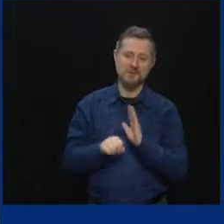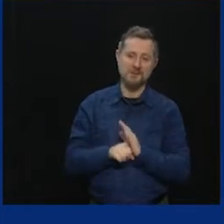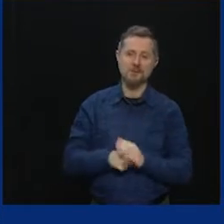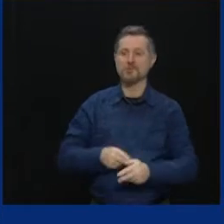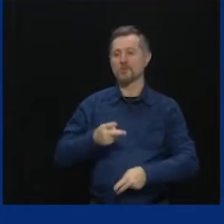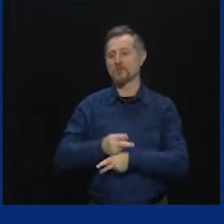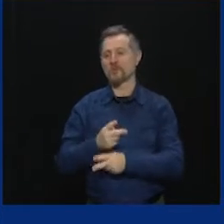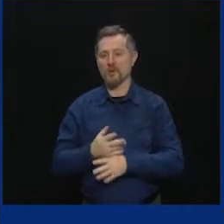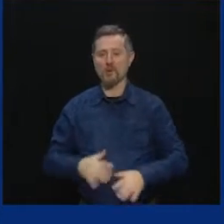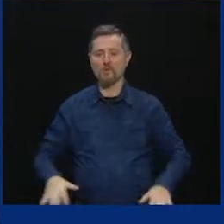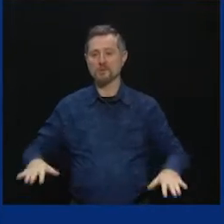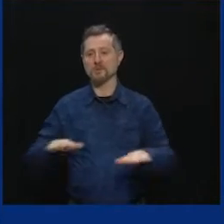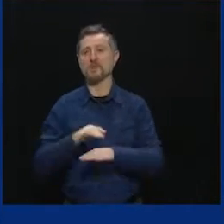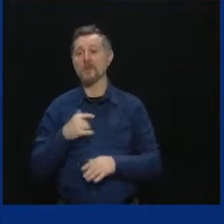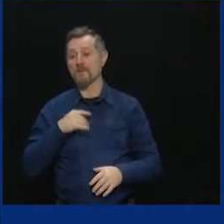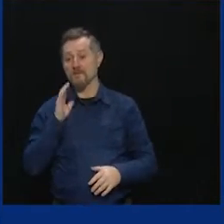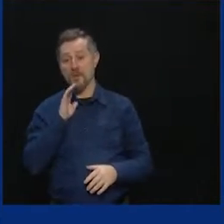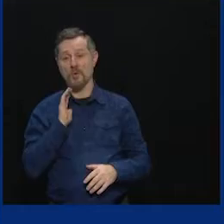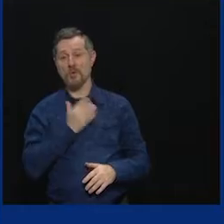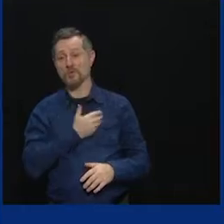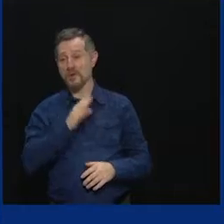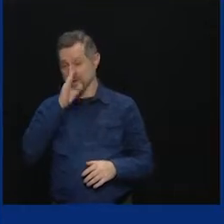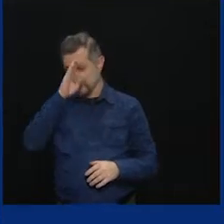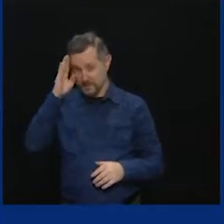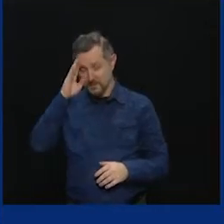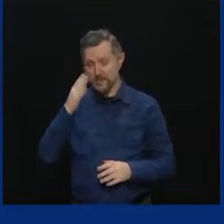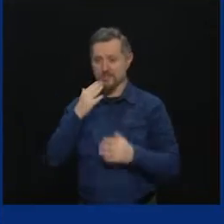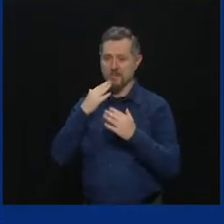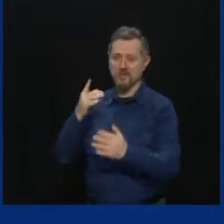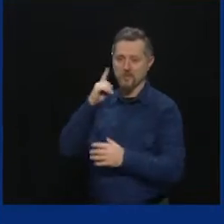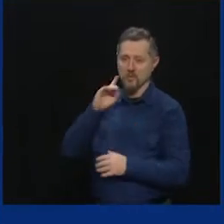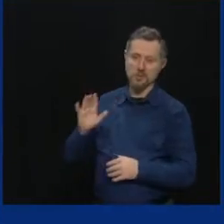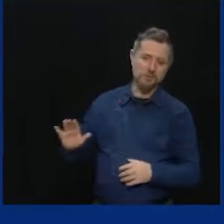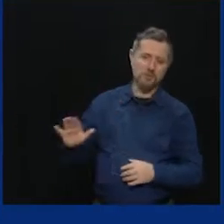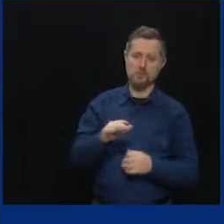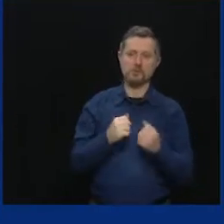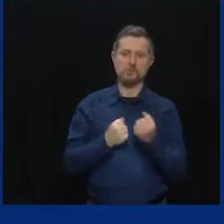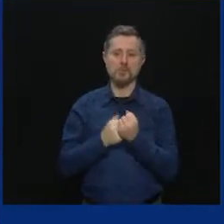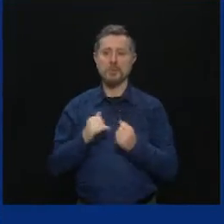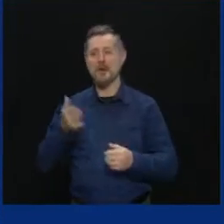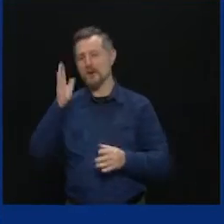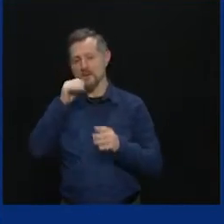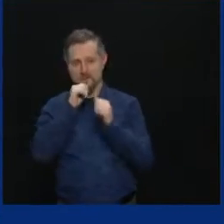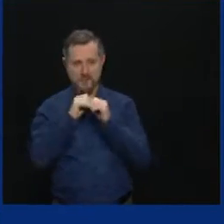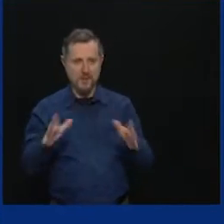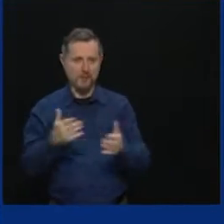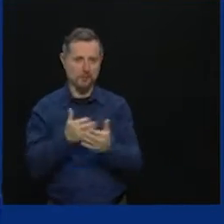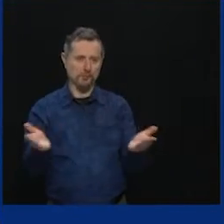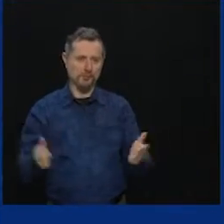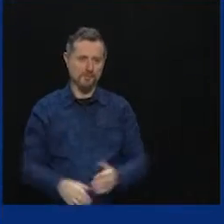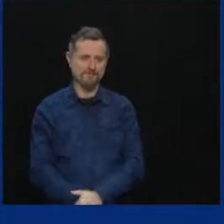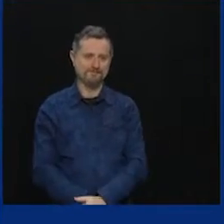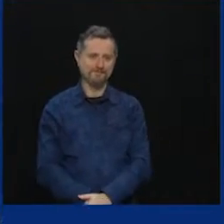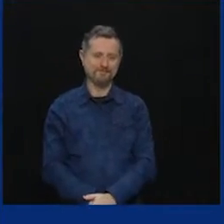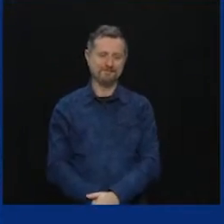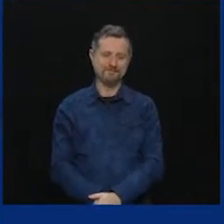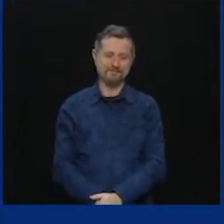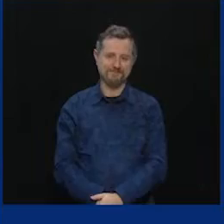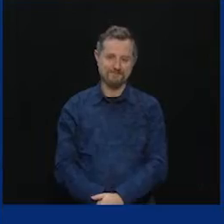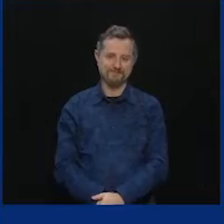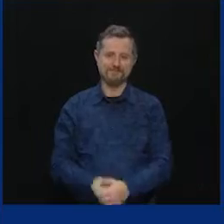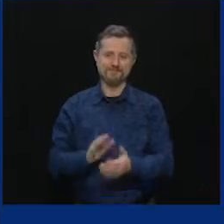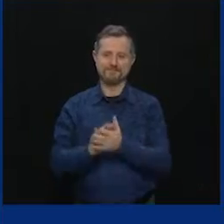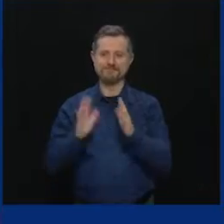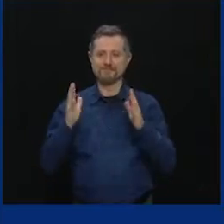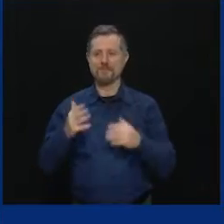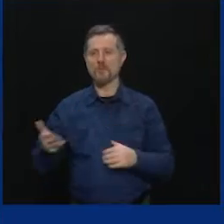say on behalf of Jacobi Hospital, thank you for your support today. God bless. Please welcome to the podium